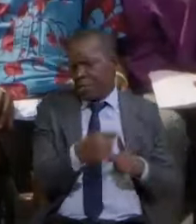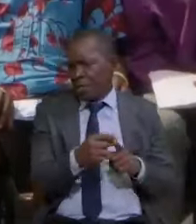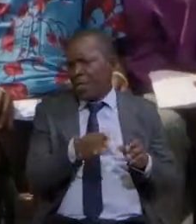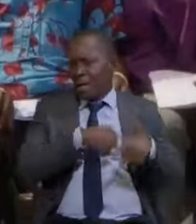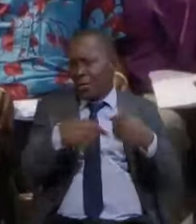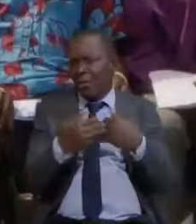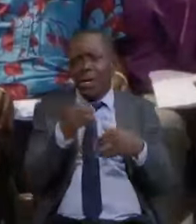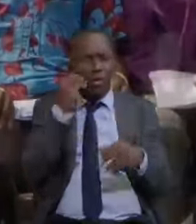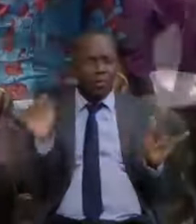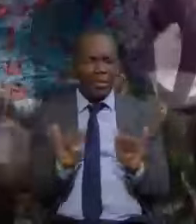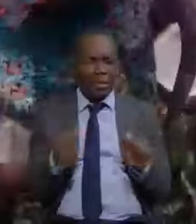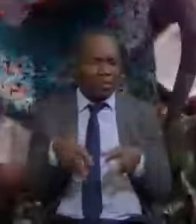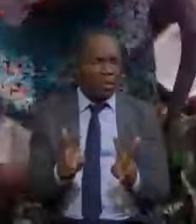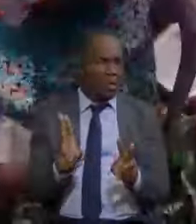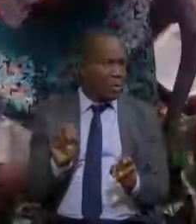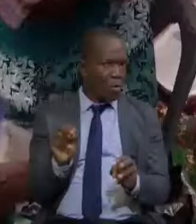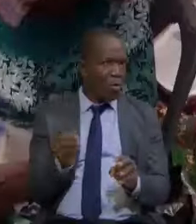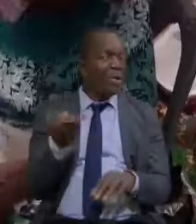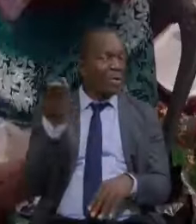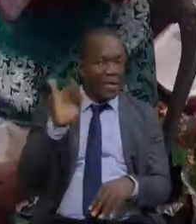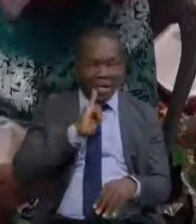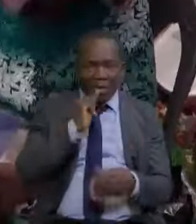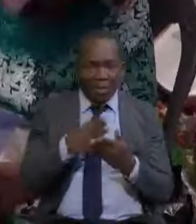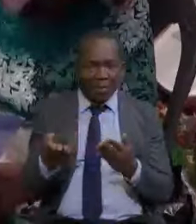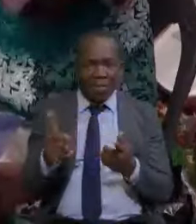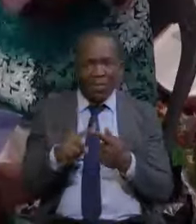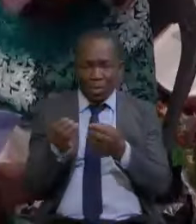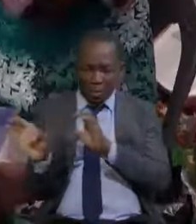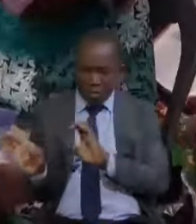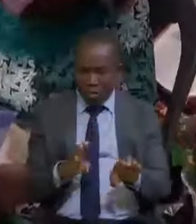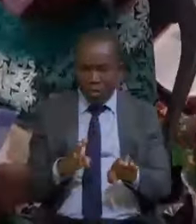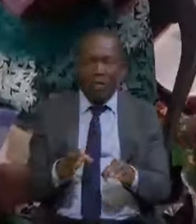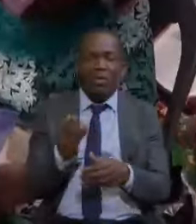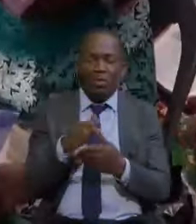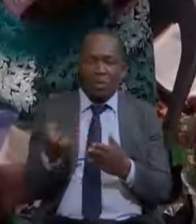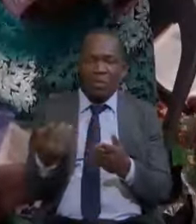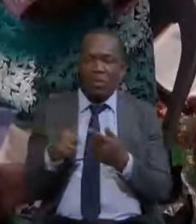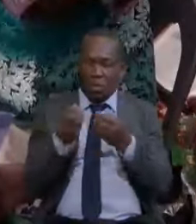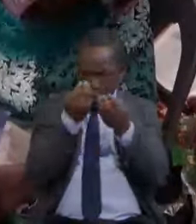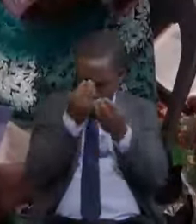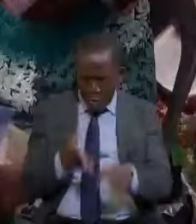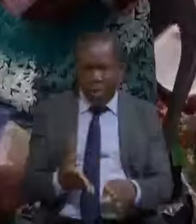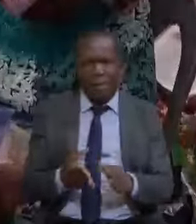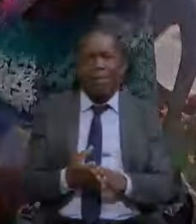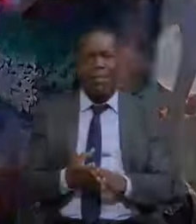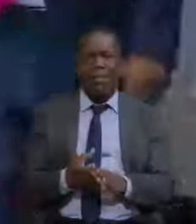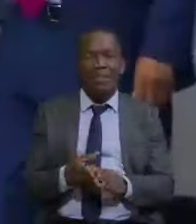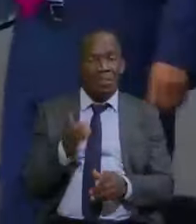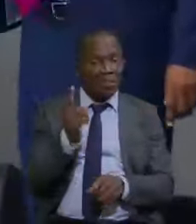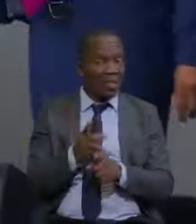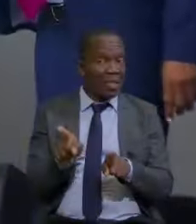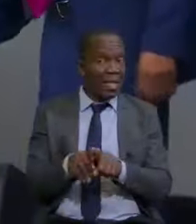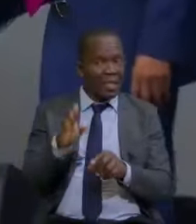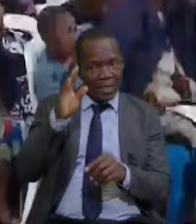there's nothing to observe. You observe. Half of my goods have I given to the poor, and